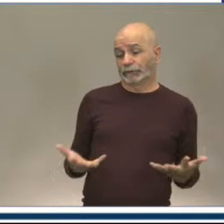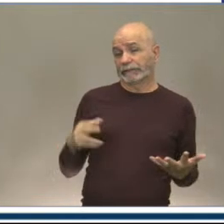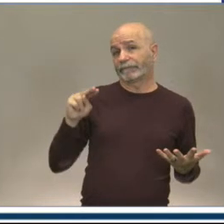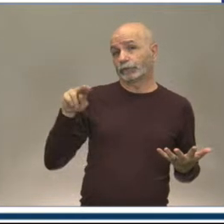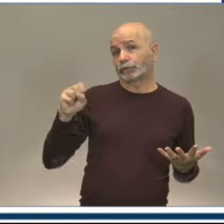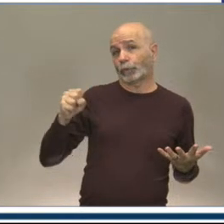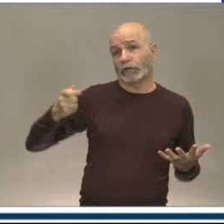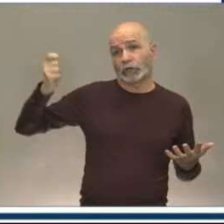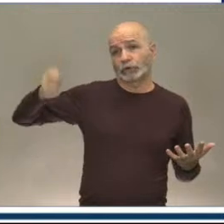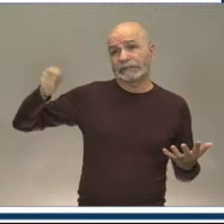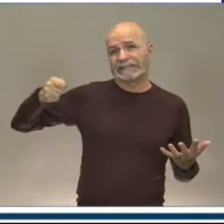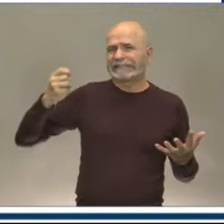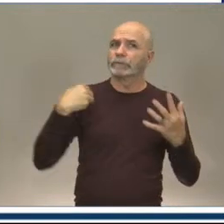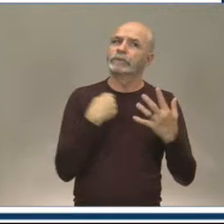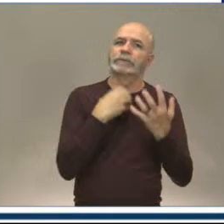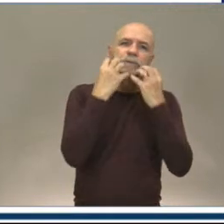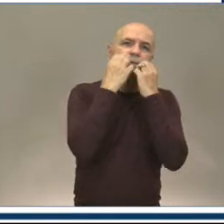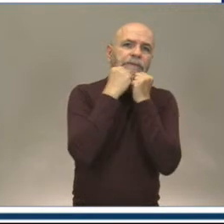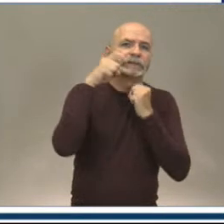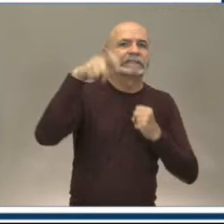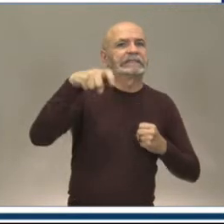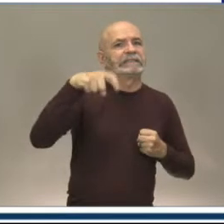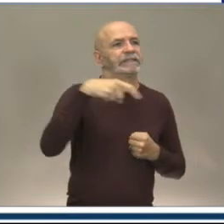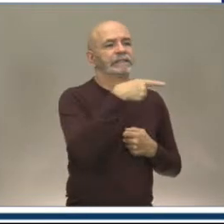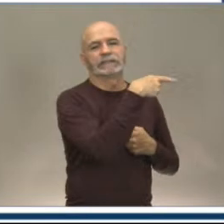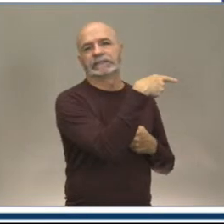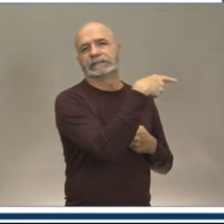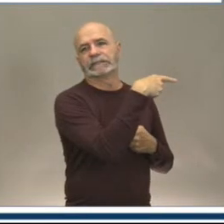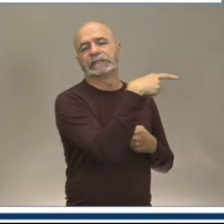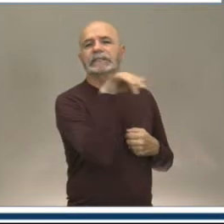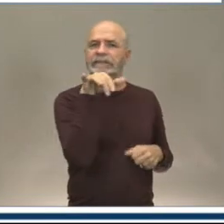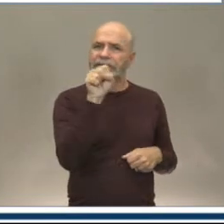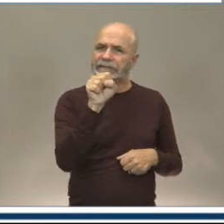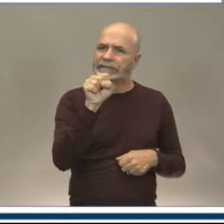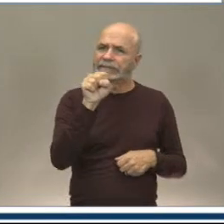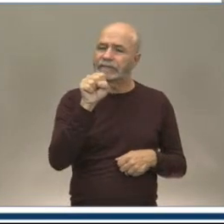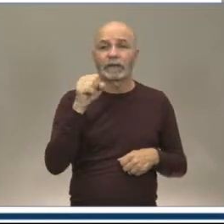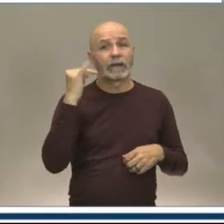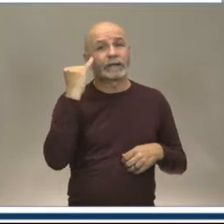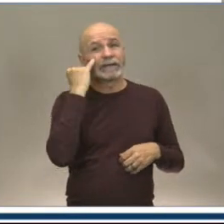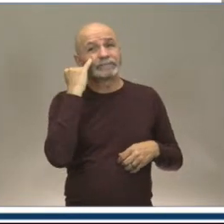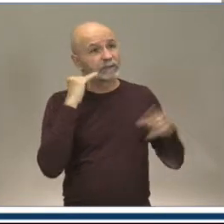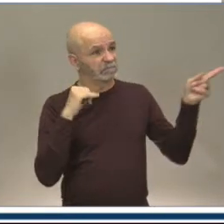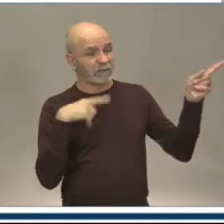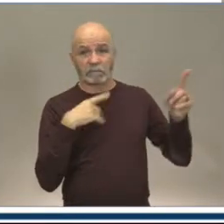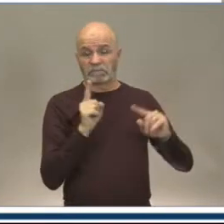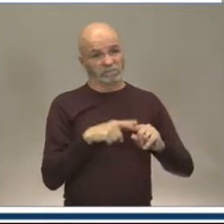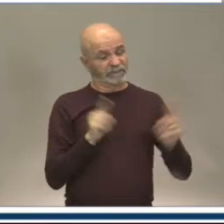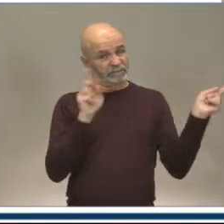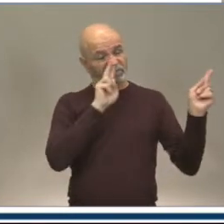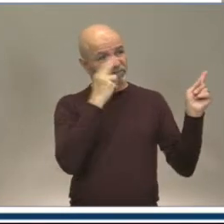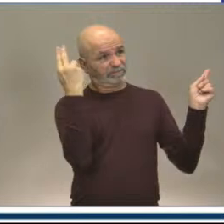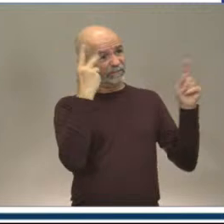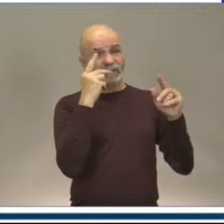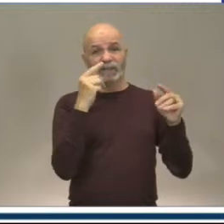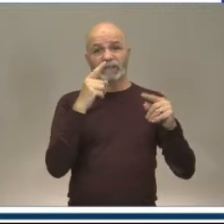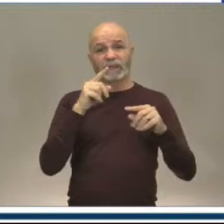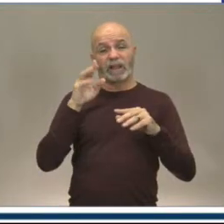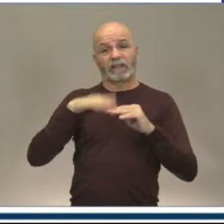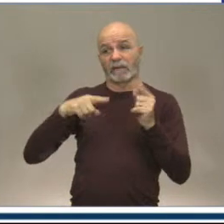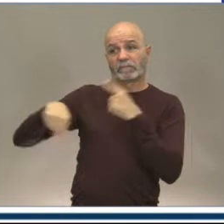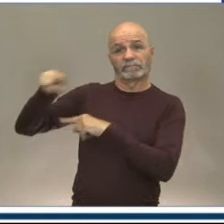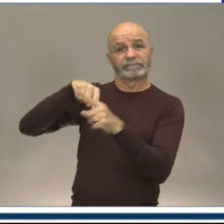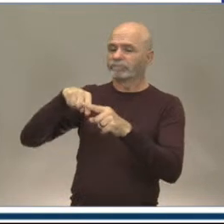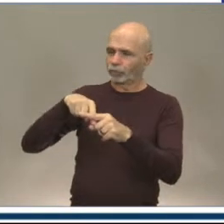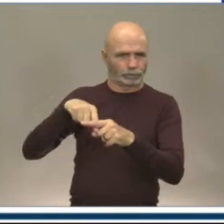role in our society, but they're no different than every other Nova Scotian. They should be vaccinated. Nova